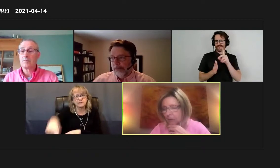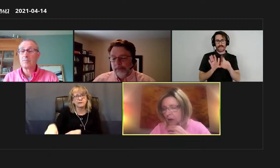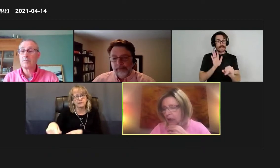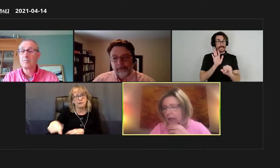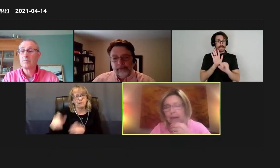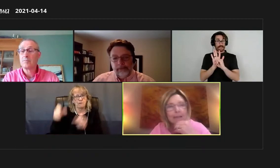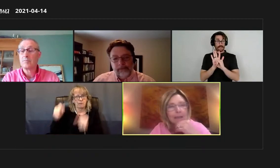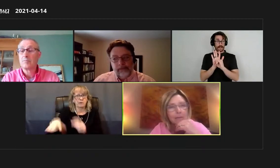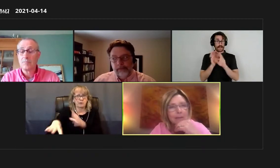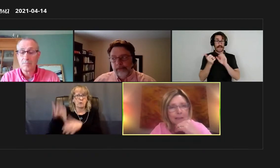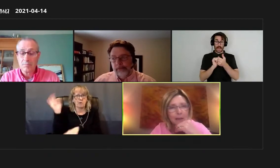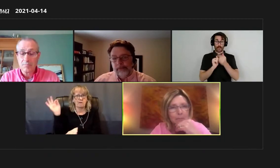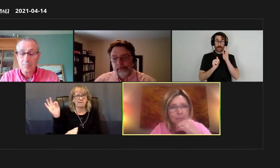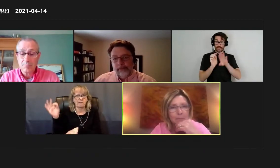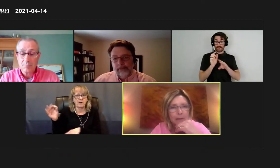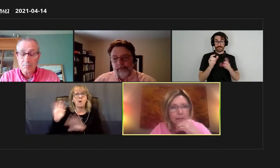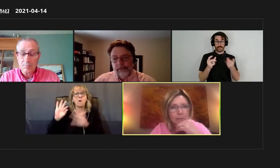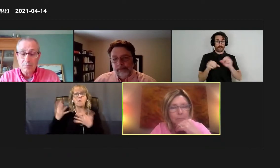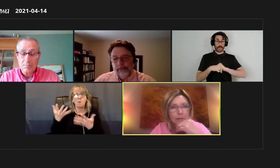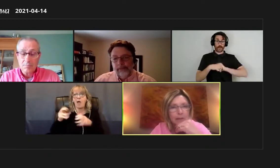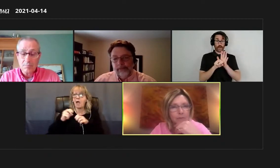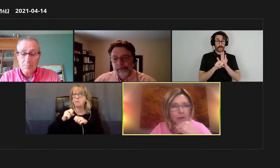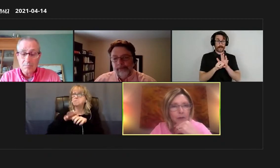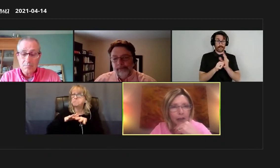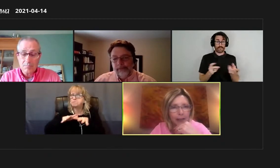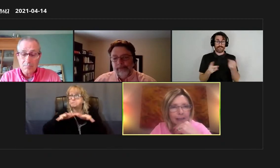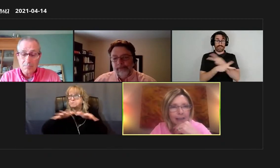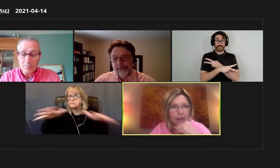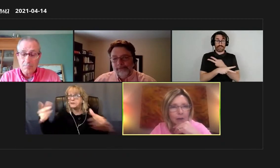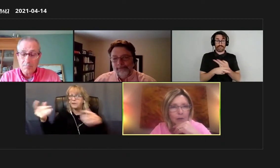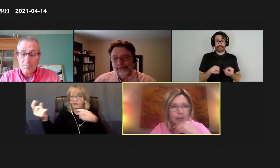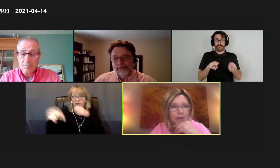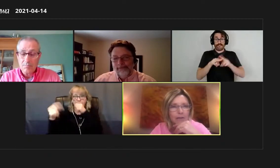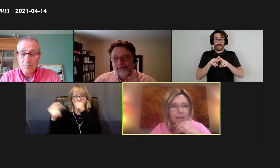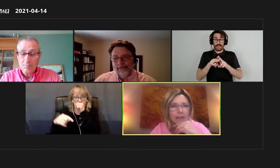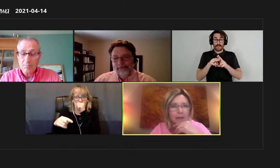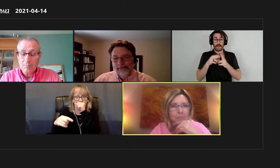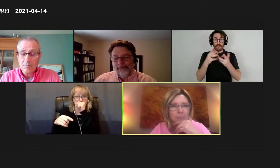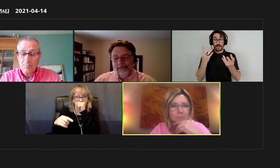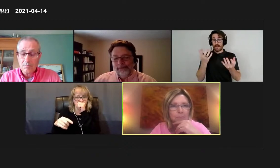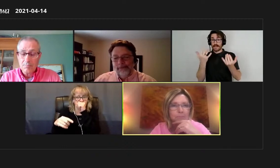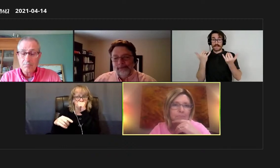So is there some, silver lining here in the